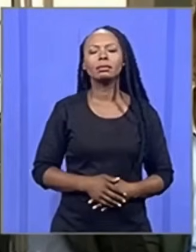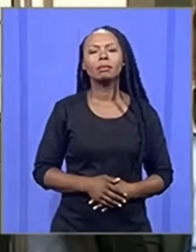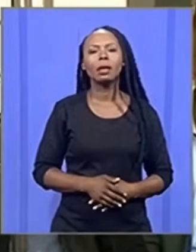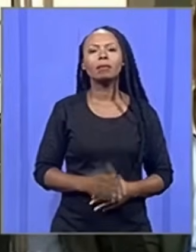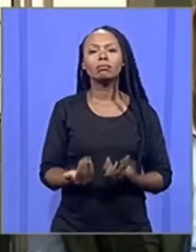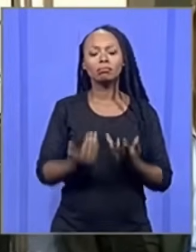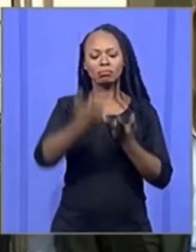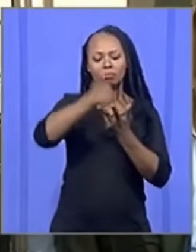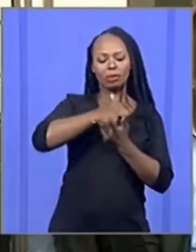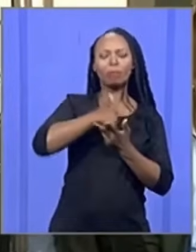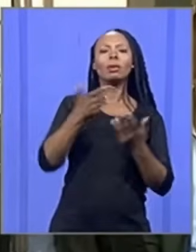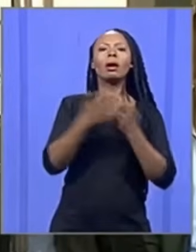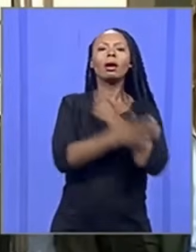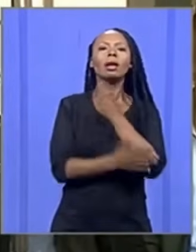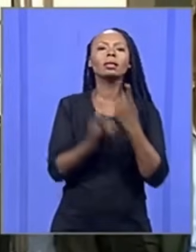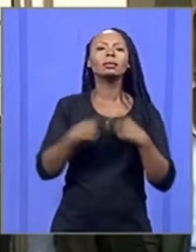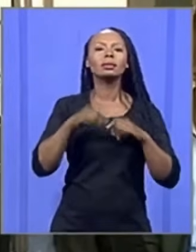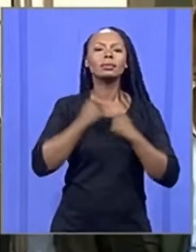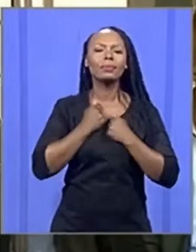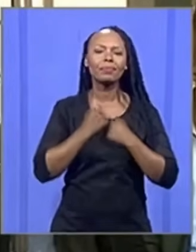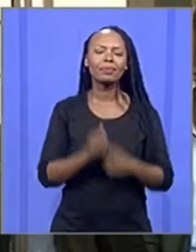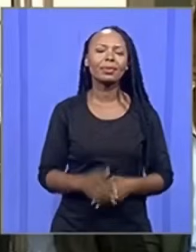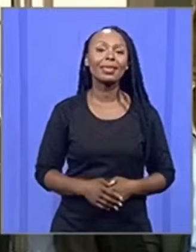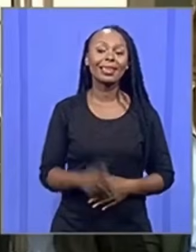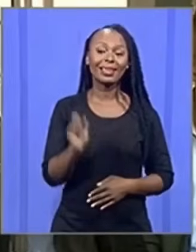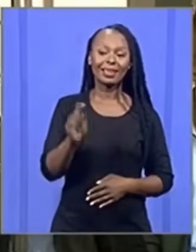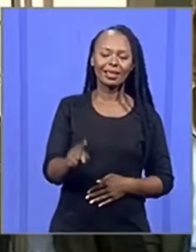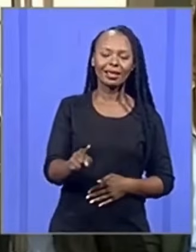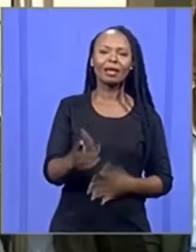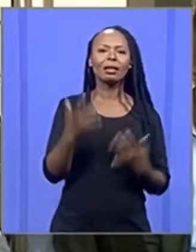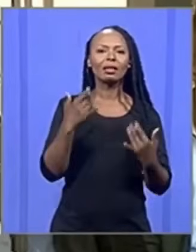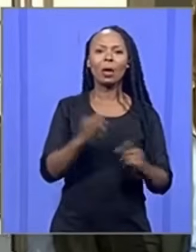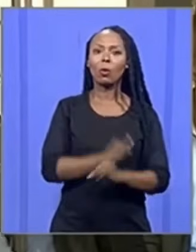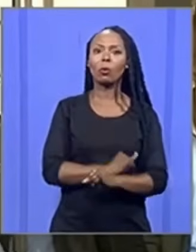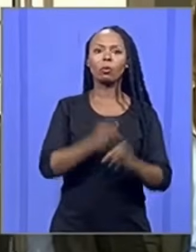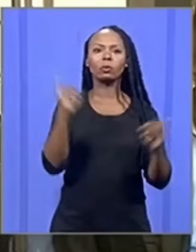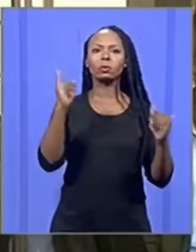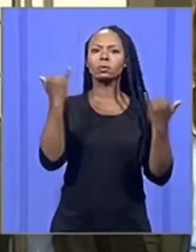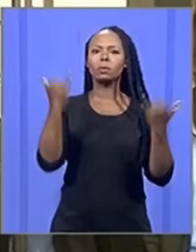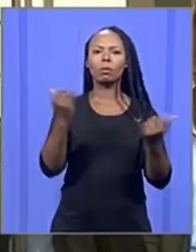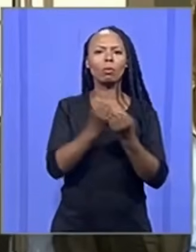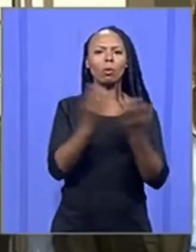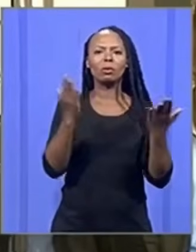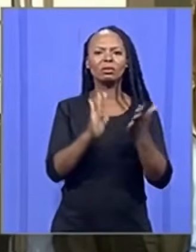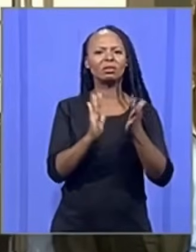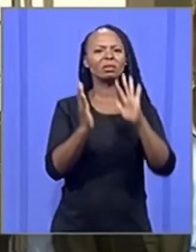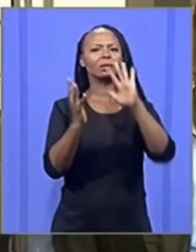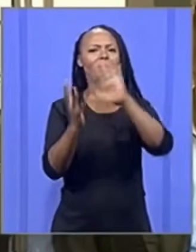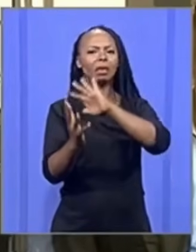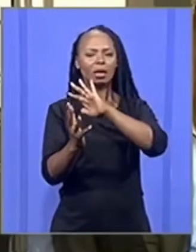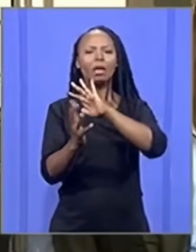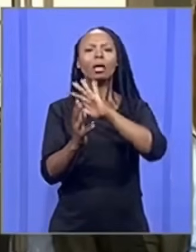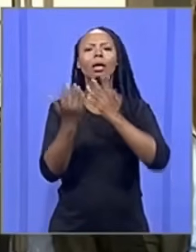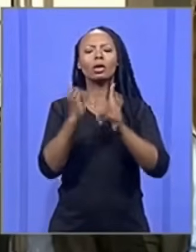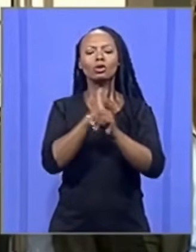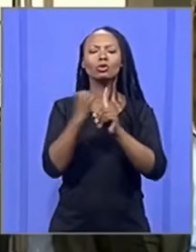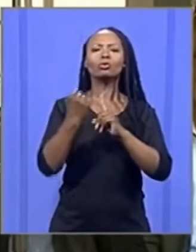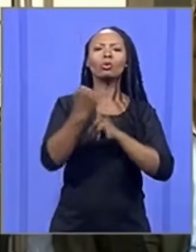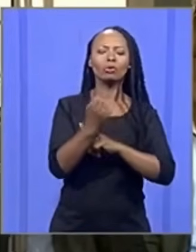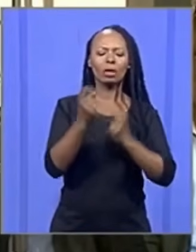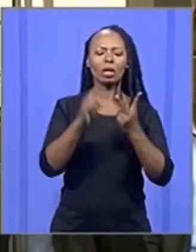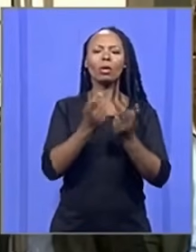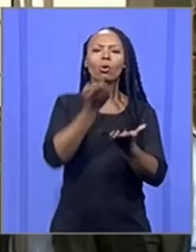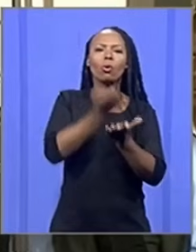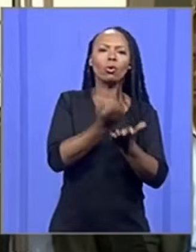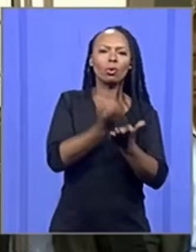entering our country. This has exacerbated many of our country's social and